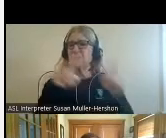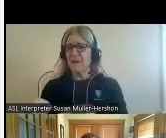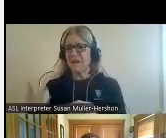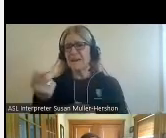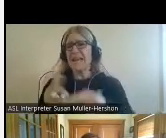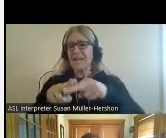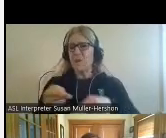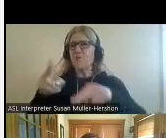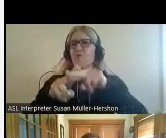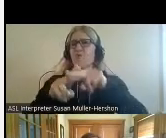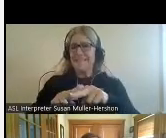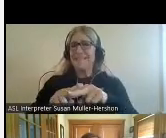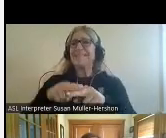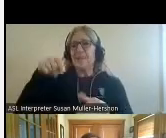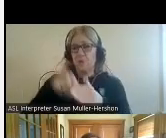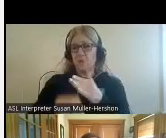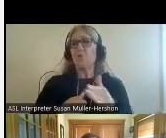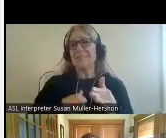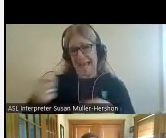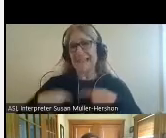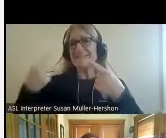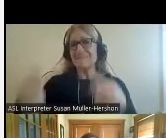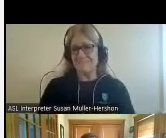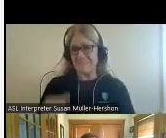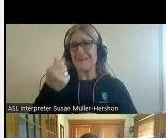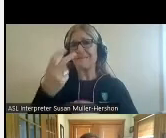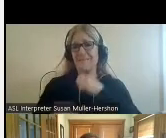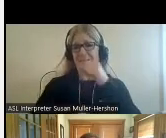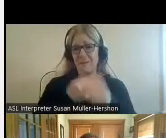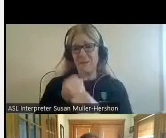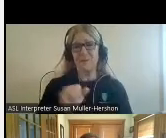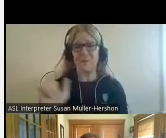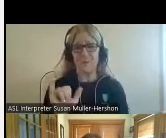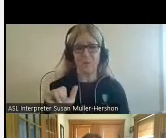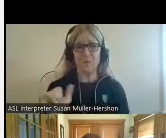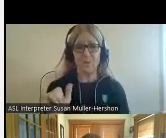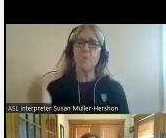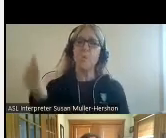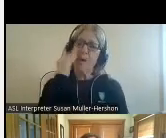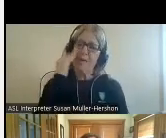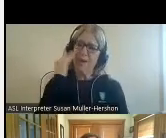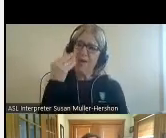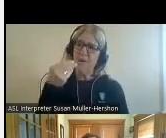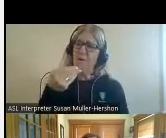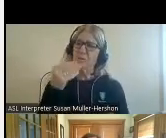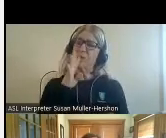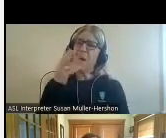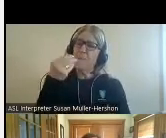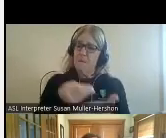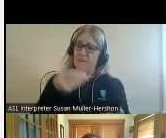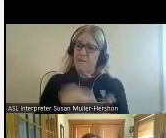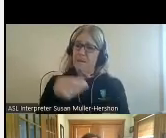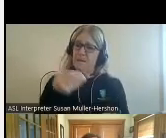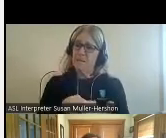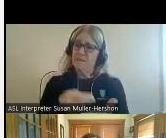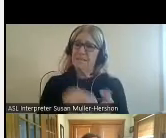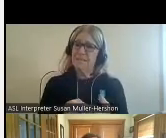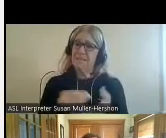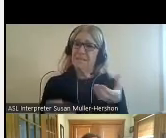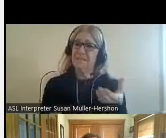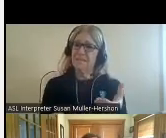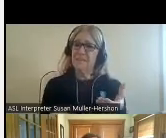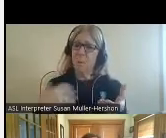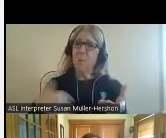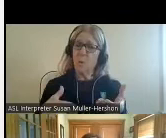over the last several years. And we know in terms of financial costs that there's a